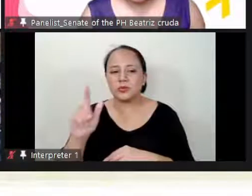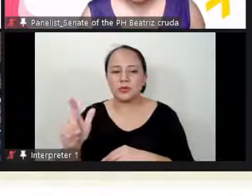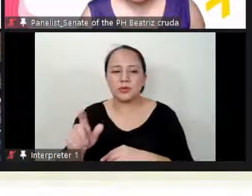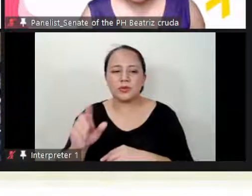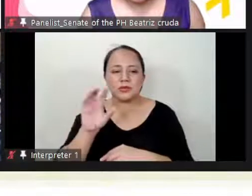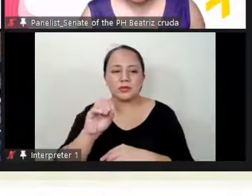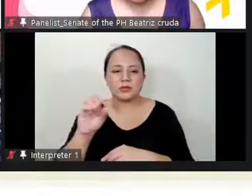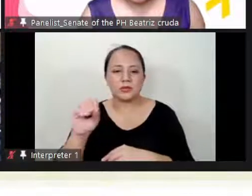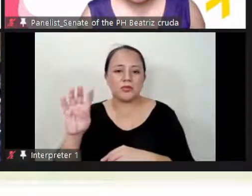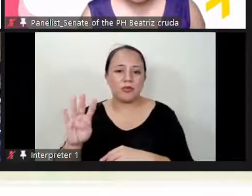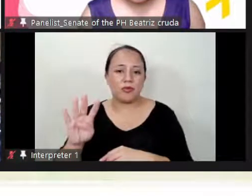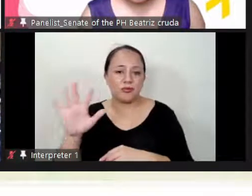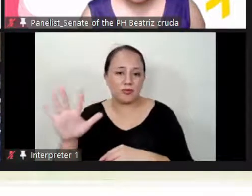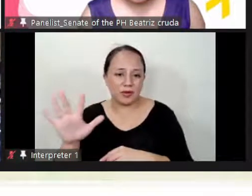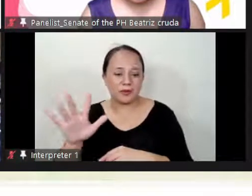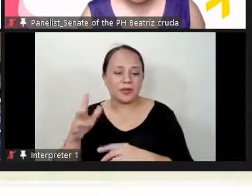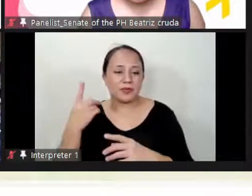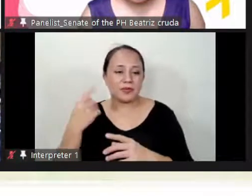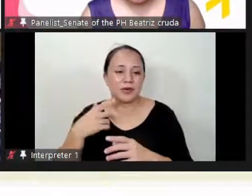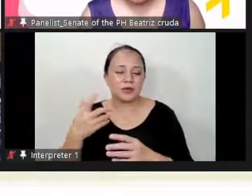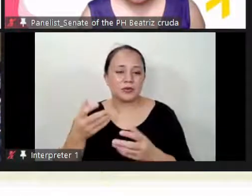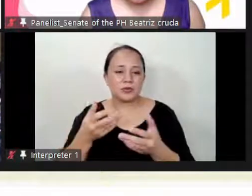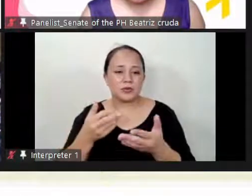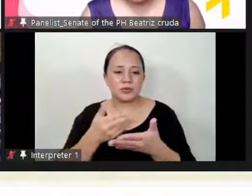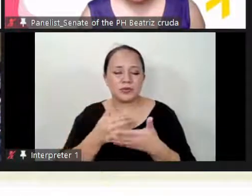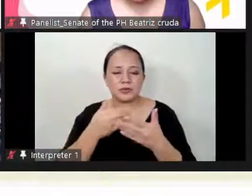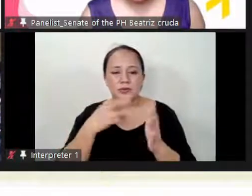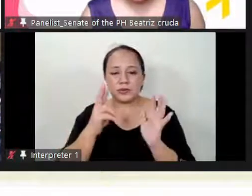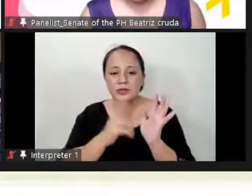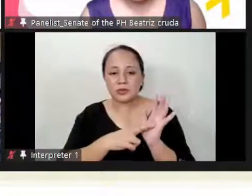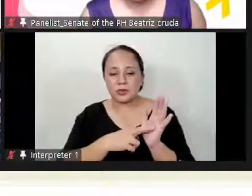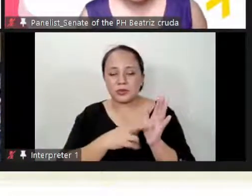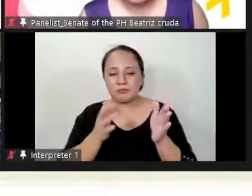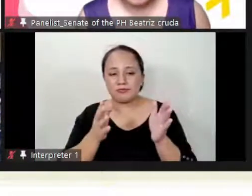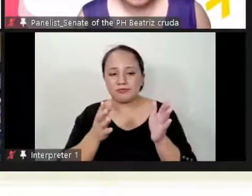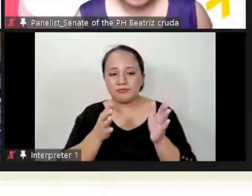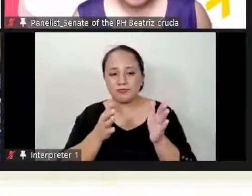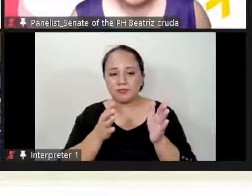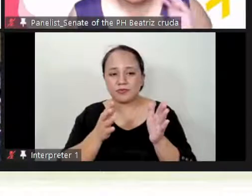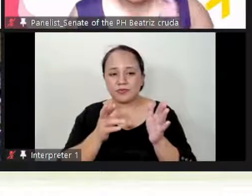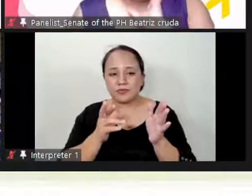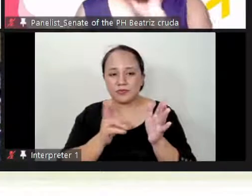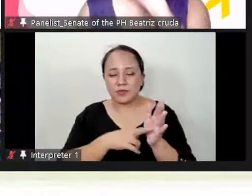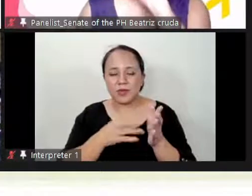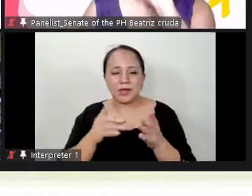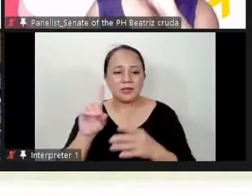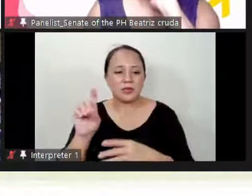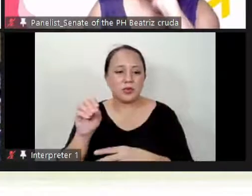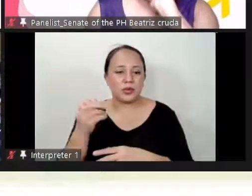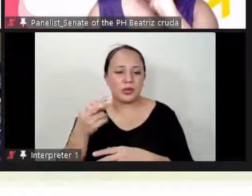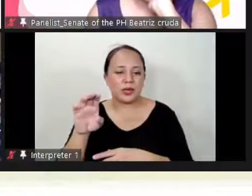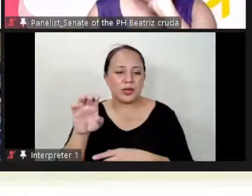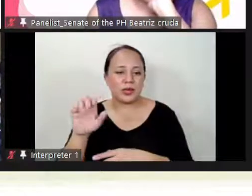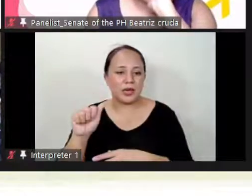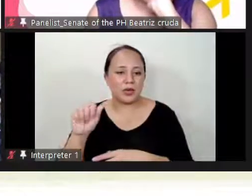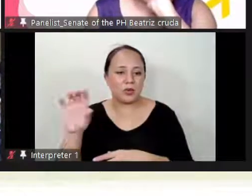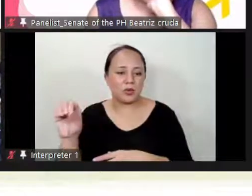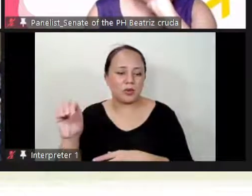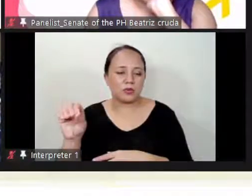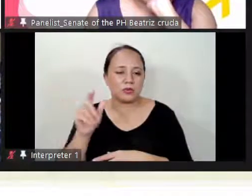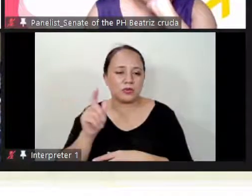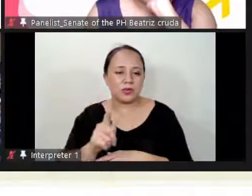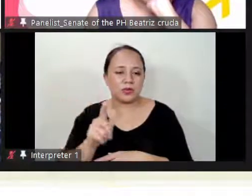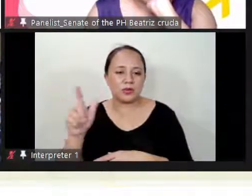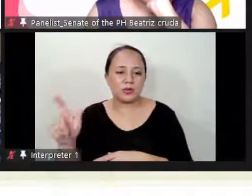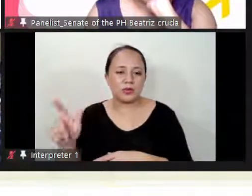2020-0045 on facilitated registration pathways and DOH-WHO number